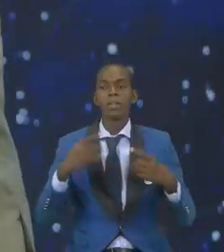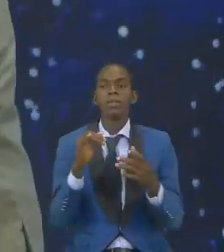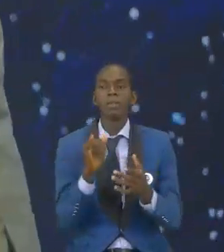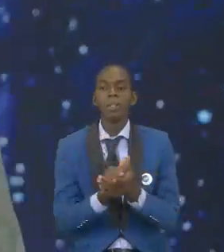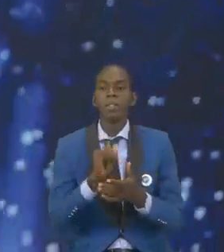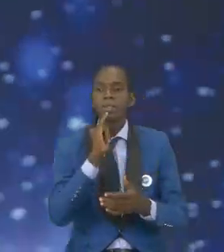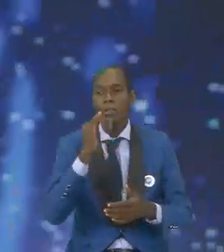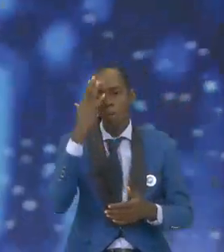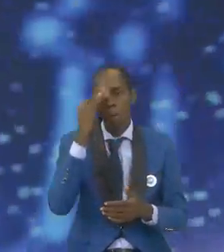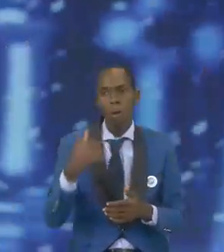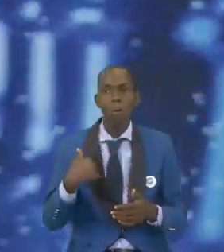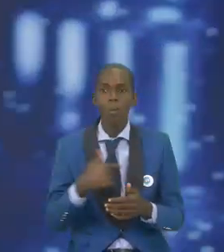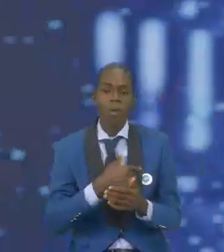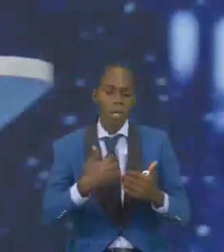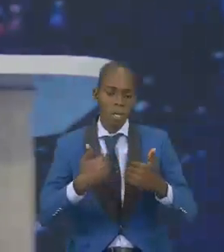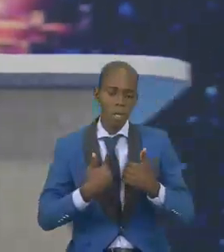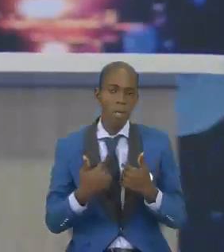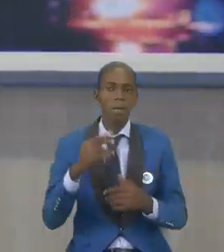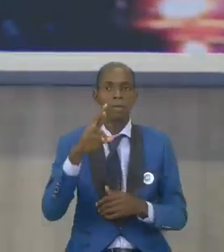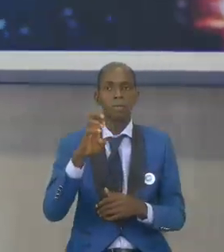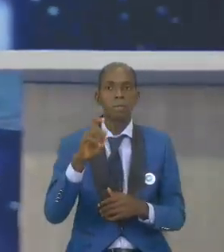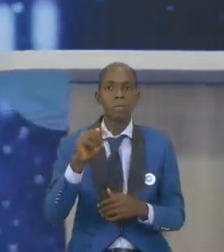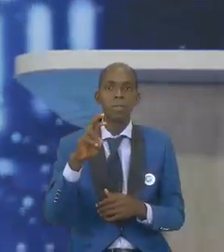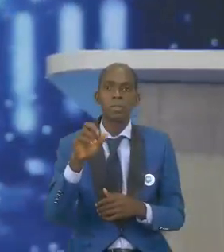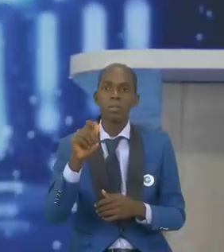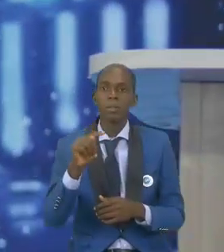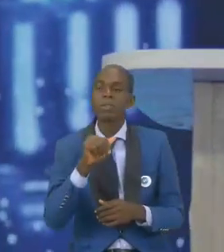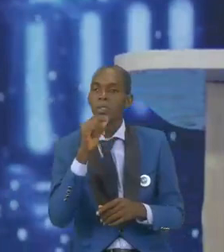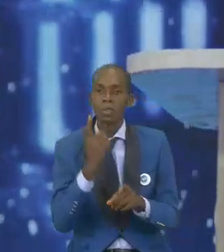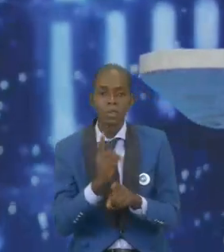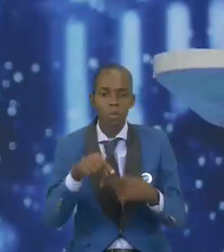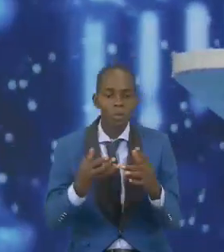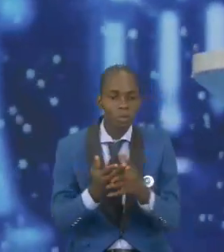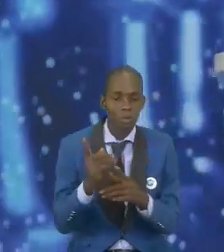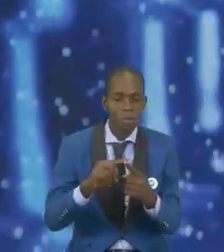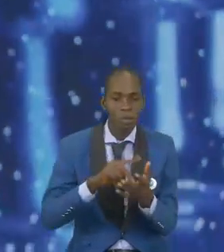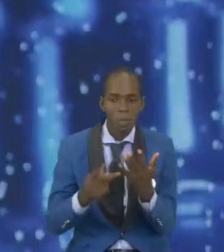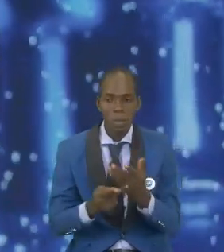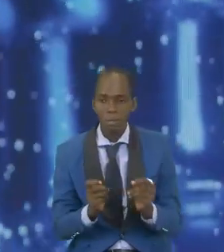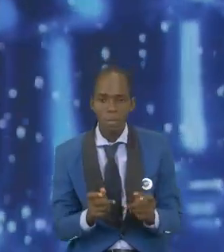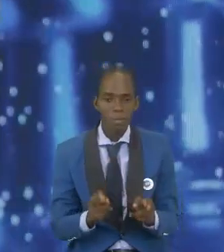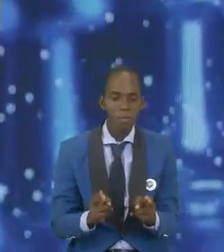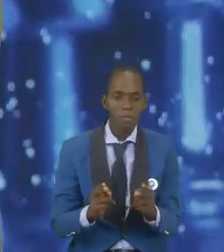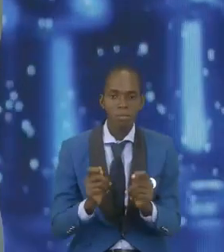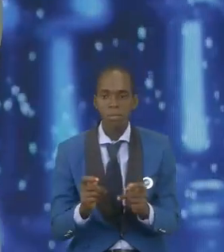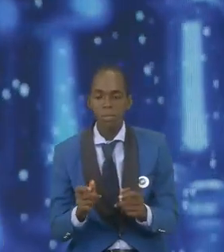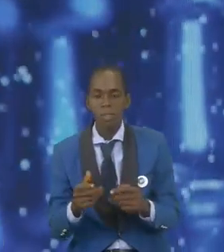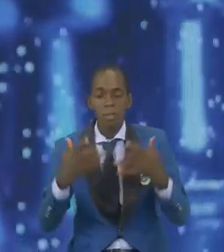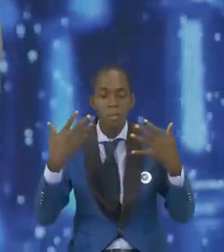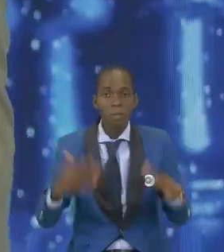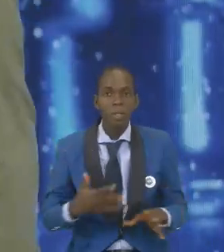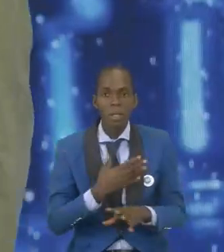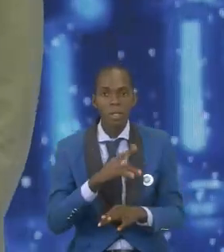the program, hurry up, and then we'll finish. And nobody has the power to keep on